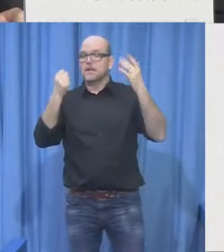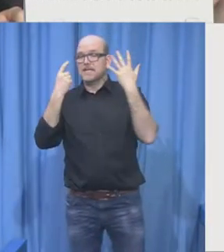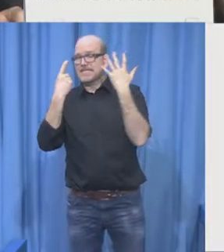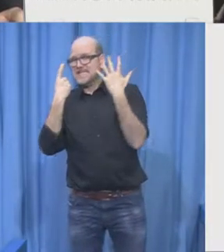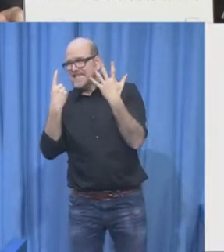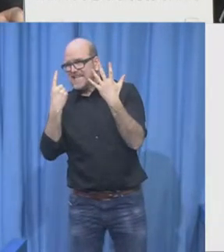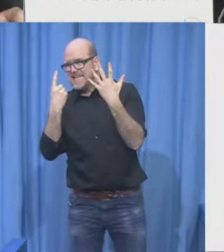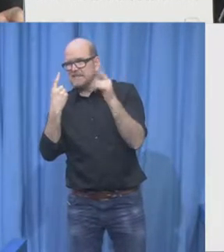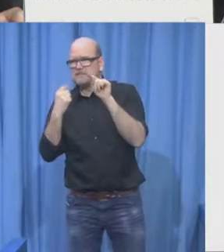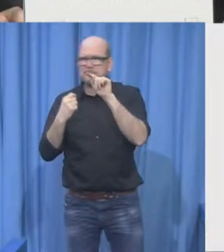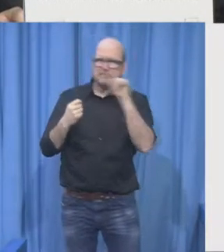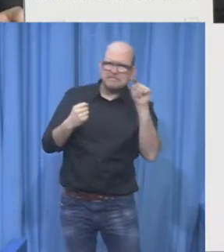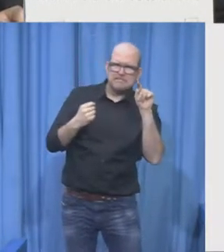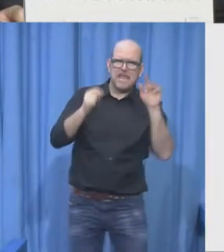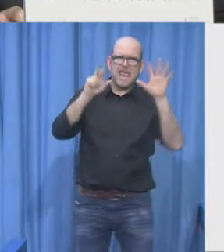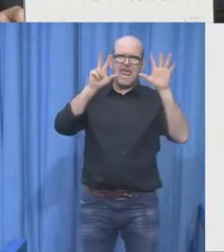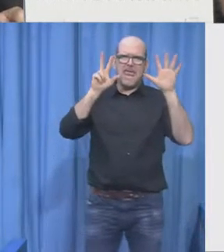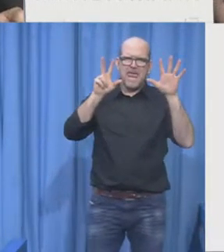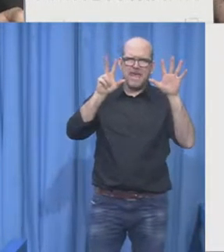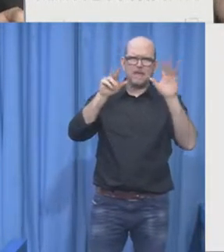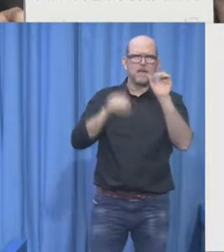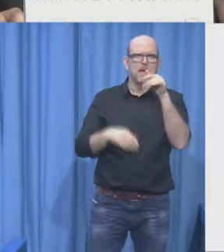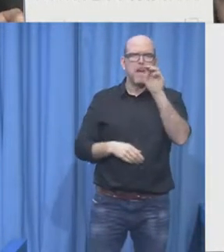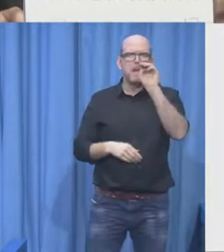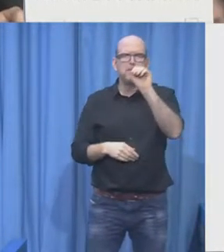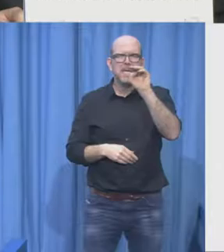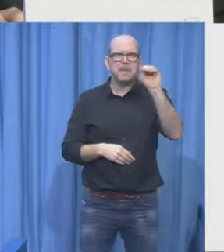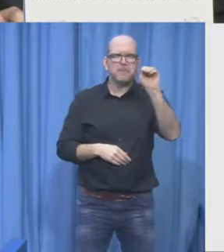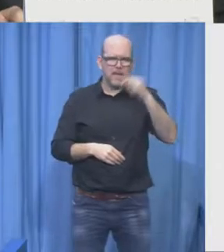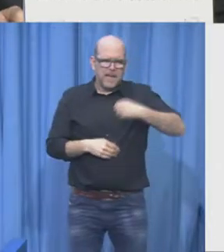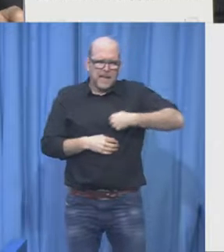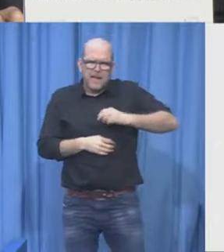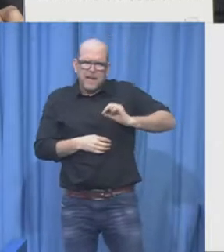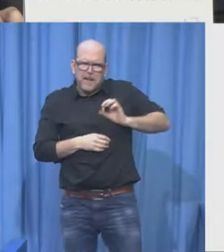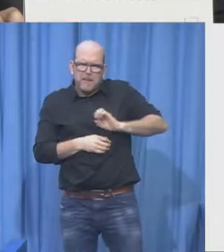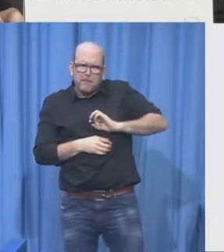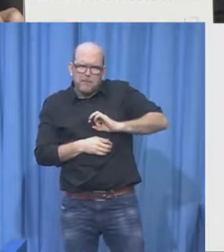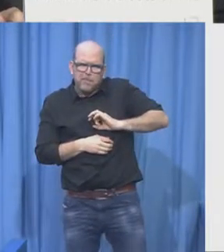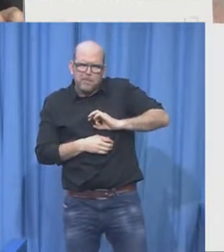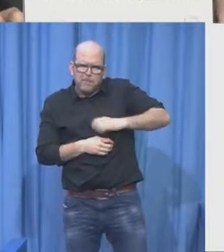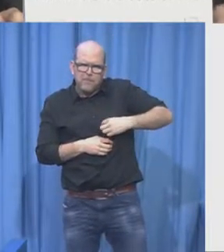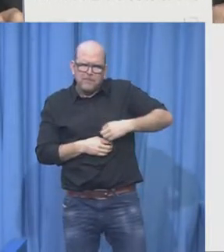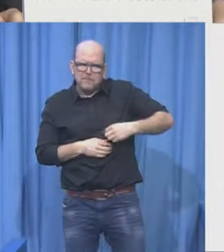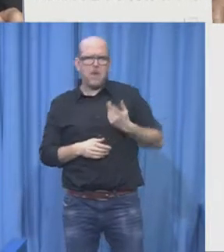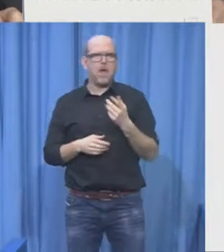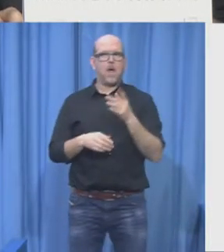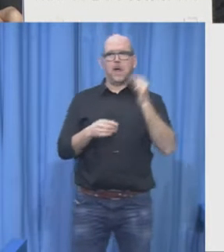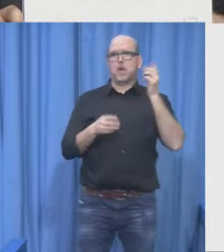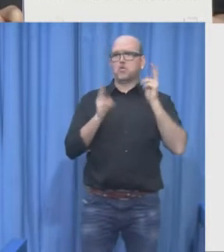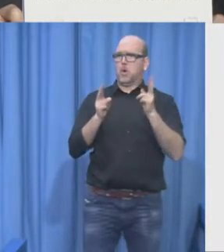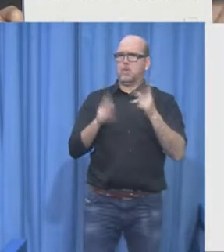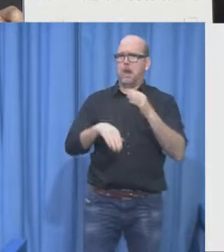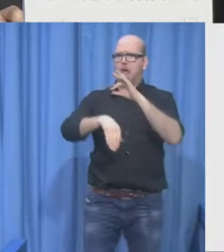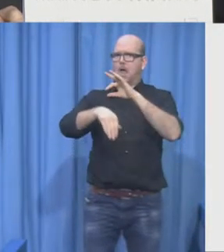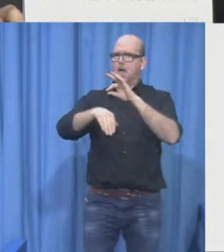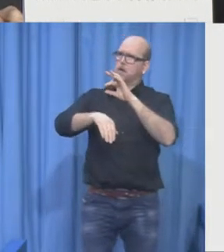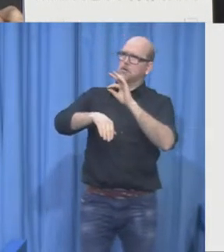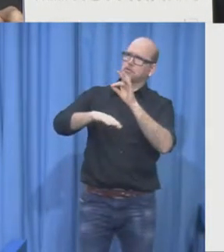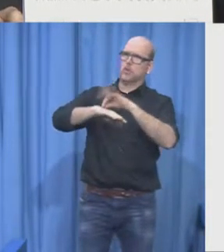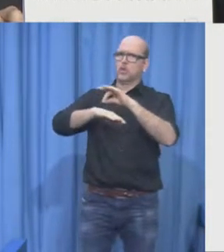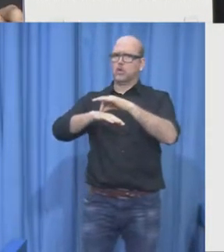from 1 to 2 centimeter size. MTEs use